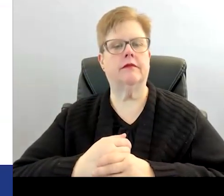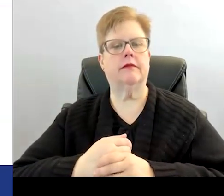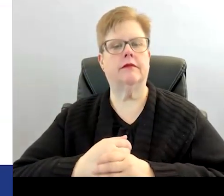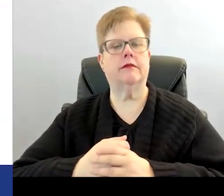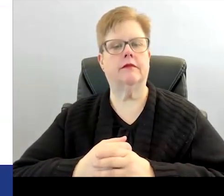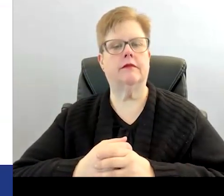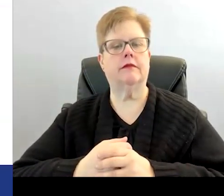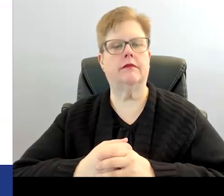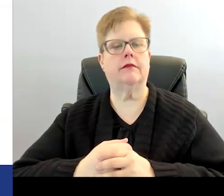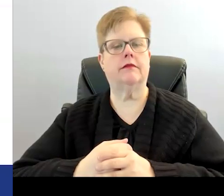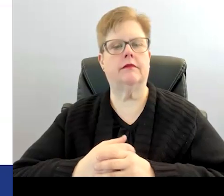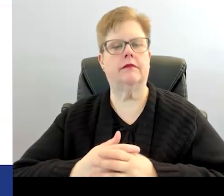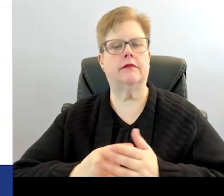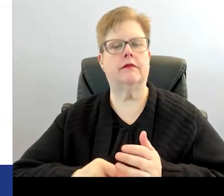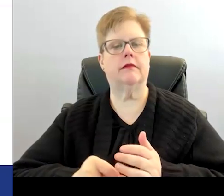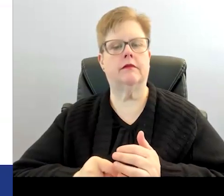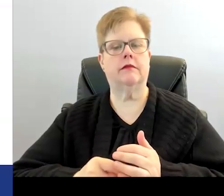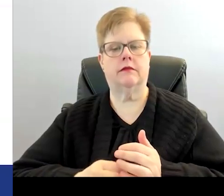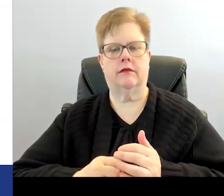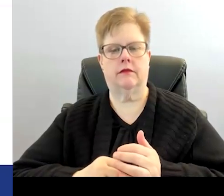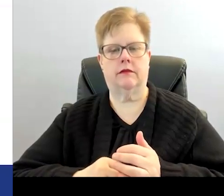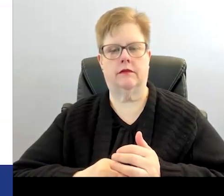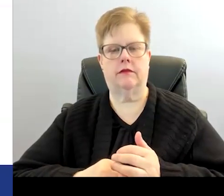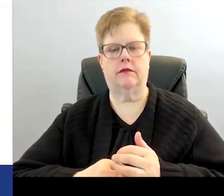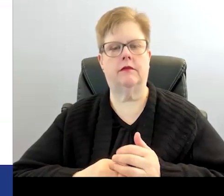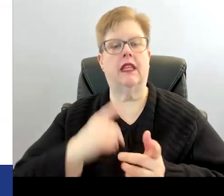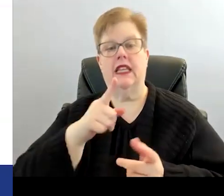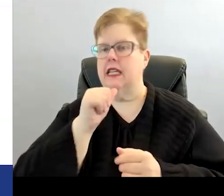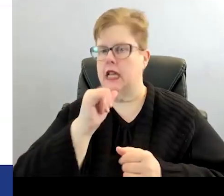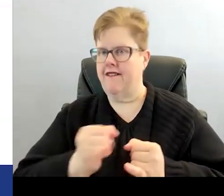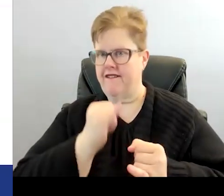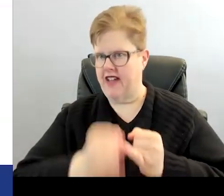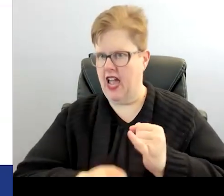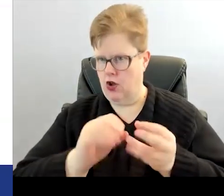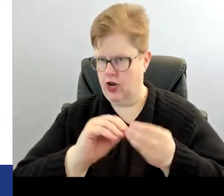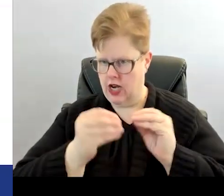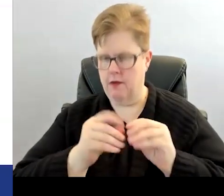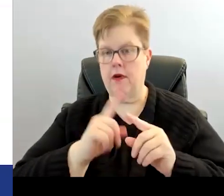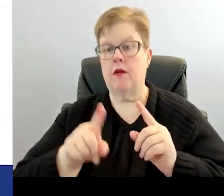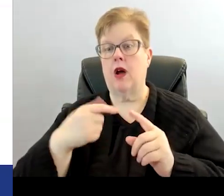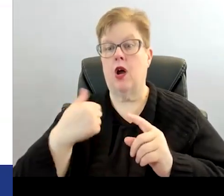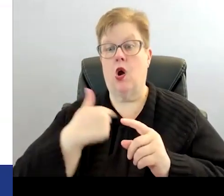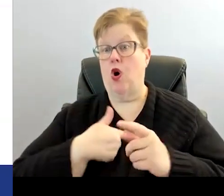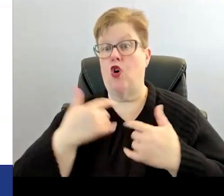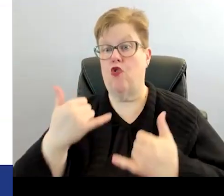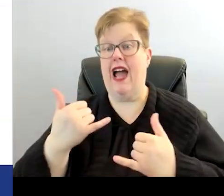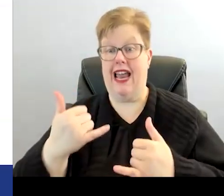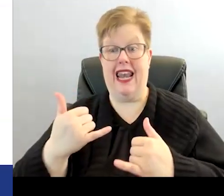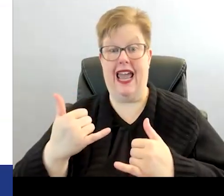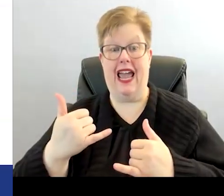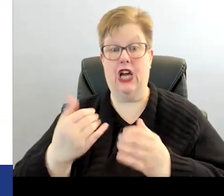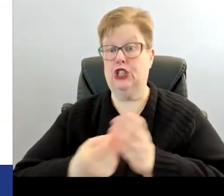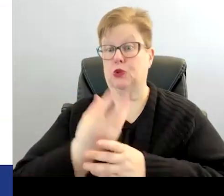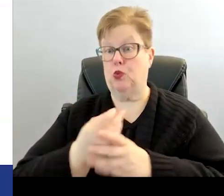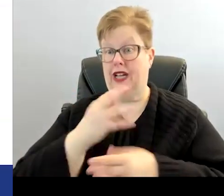And you can see that right now, this is not the final number, but we are even outpacing at the moment the spring